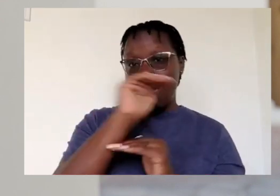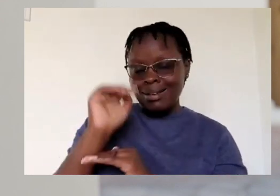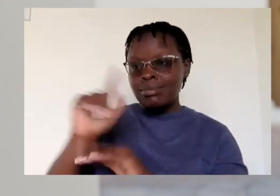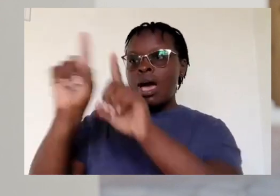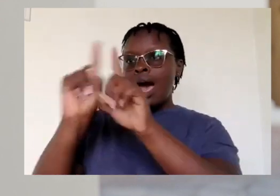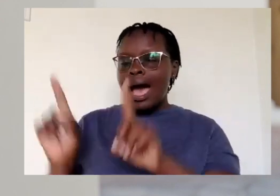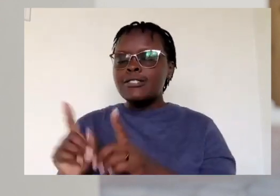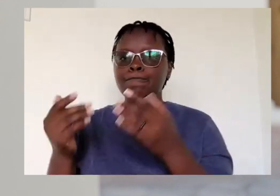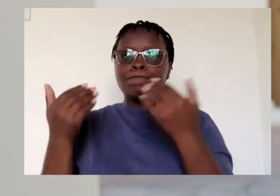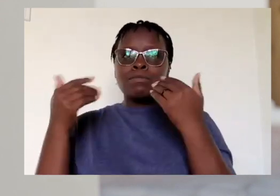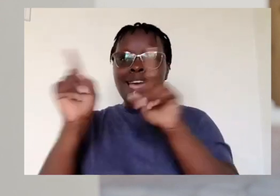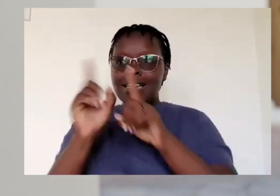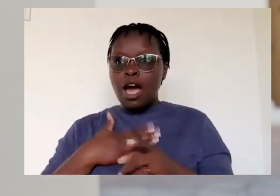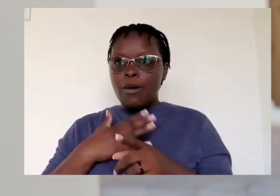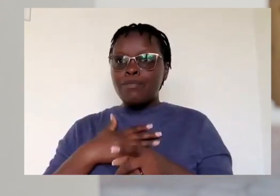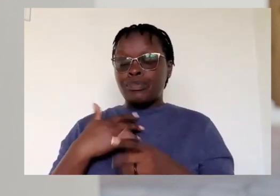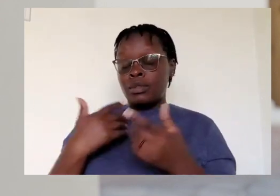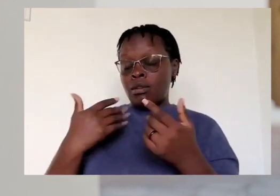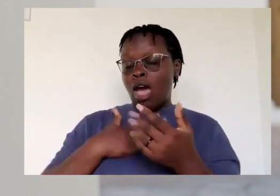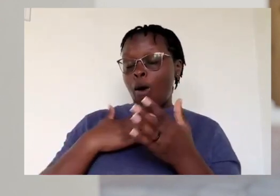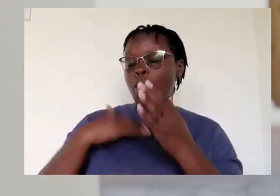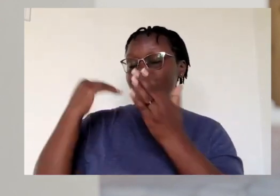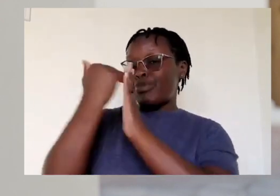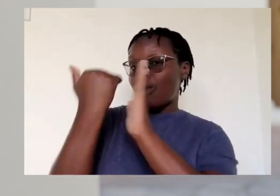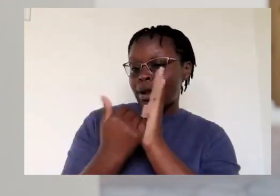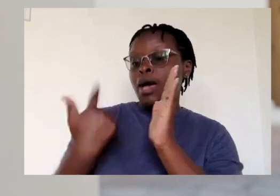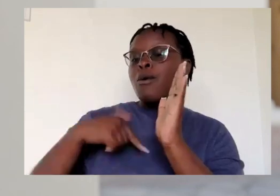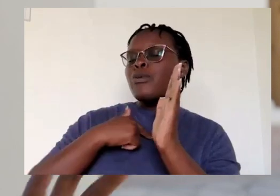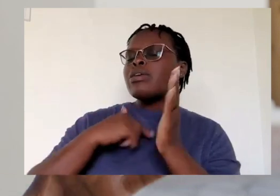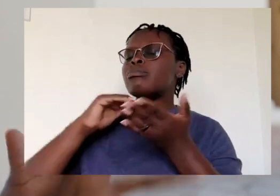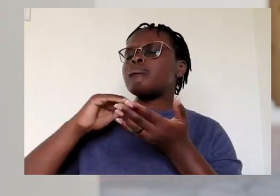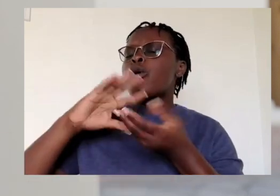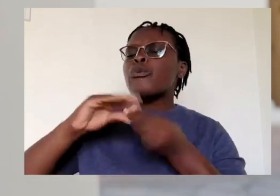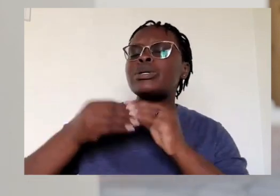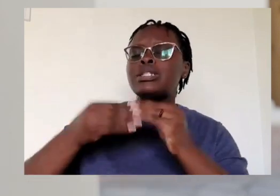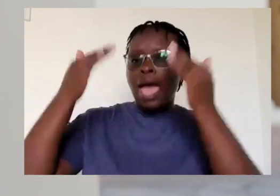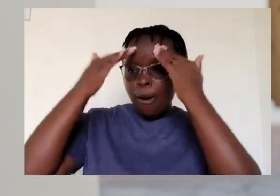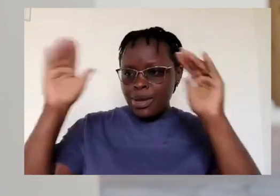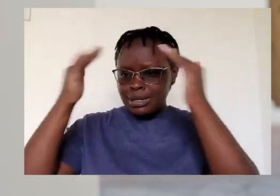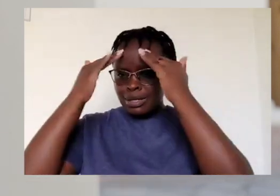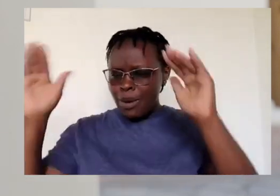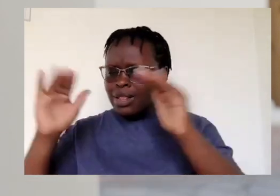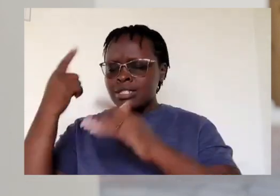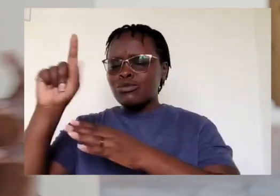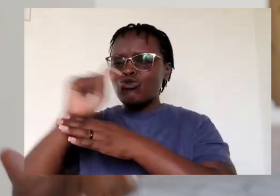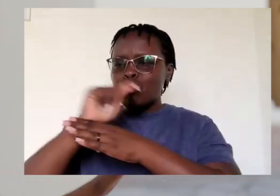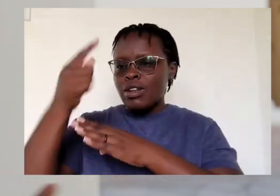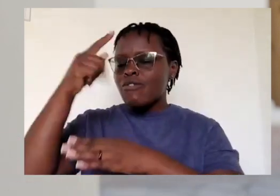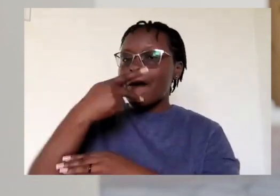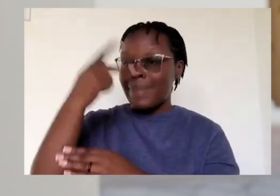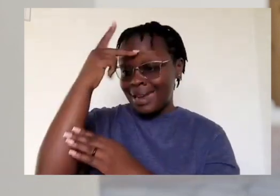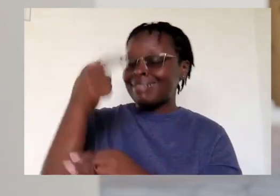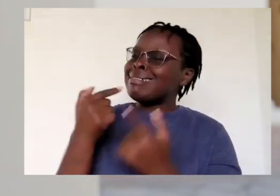that as Recess ourselves, maybe us first, would start an awareness initiative where we are conducting